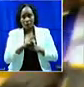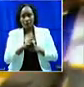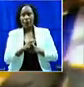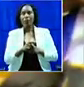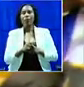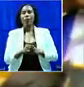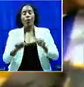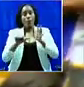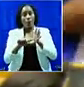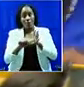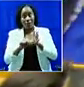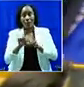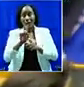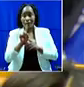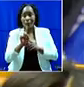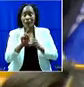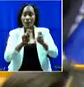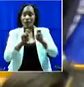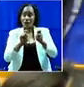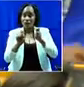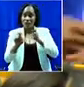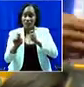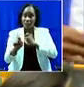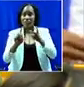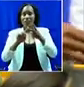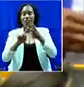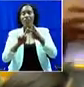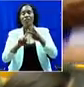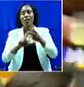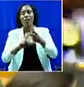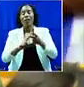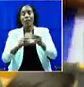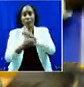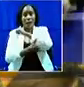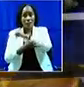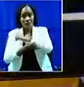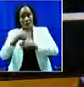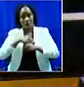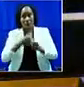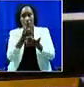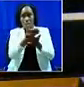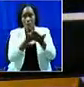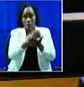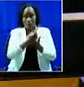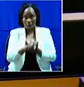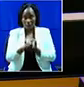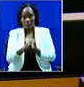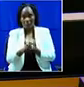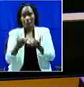and transformation in our country. The depth of the crisis caused by the